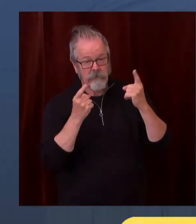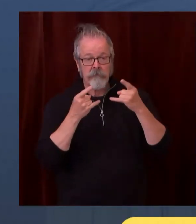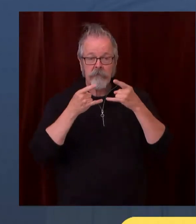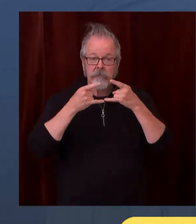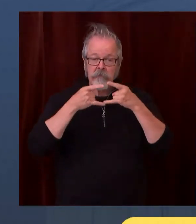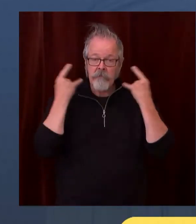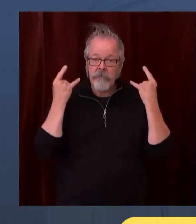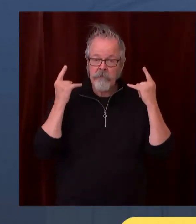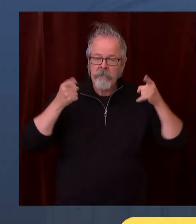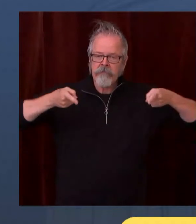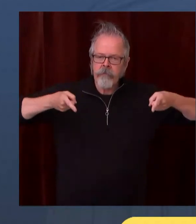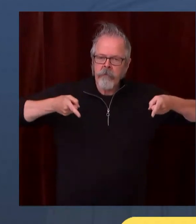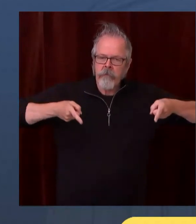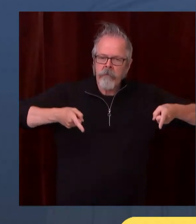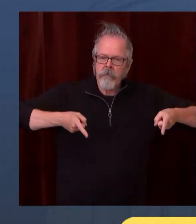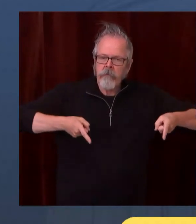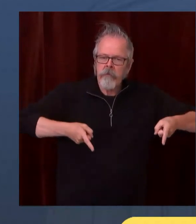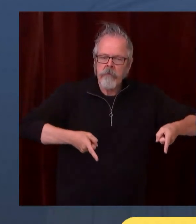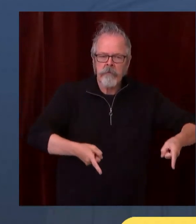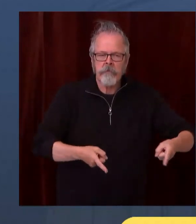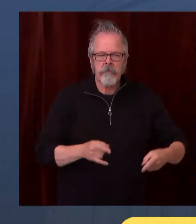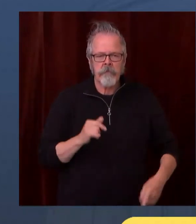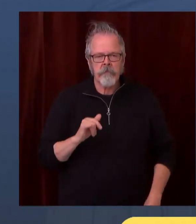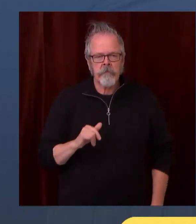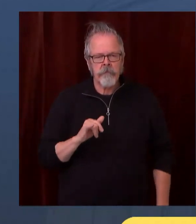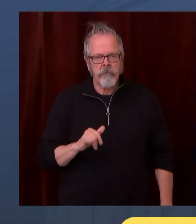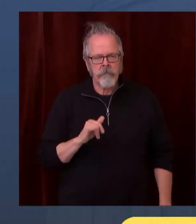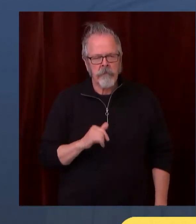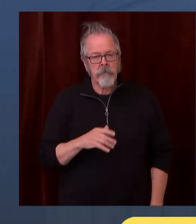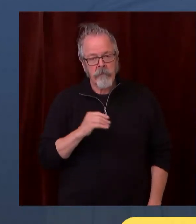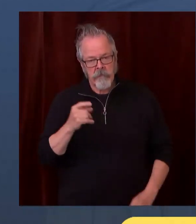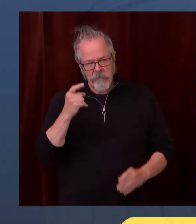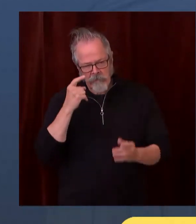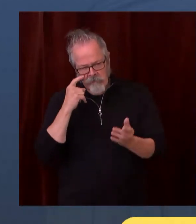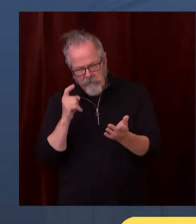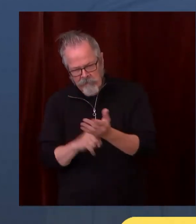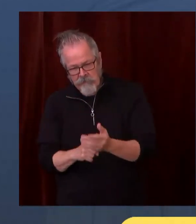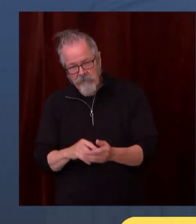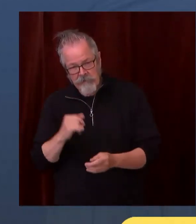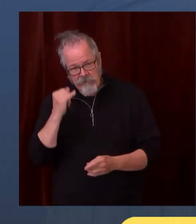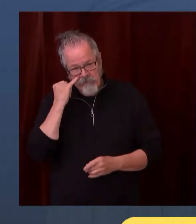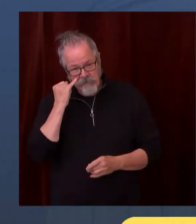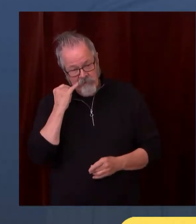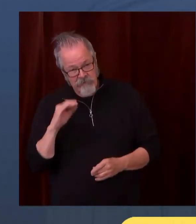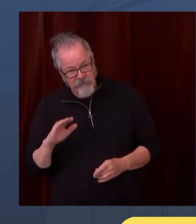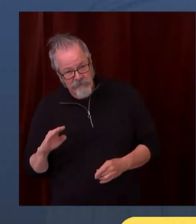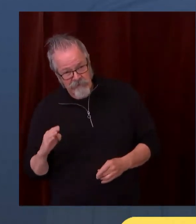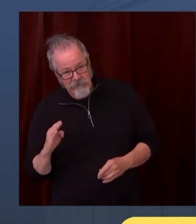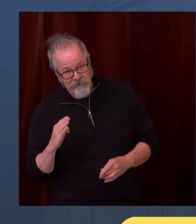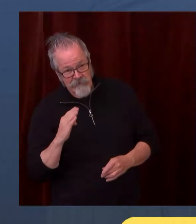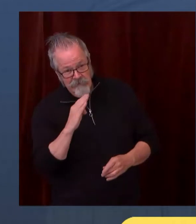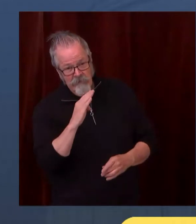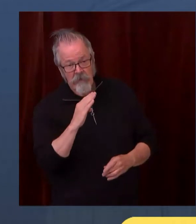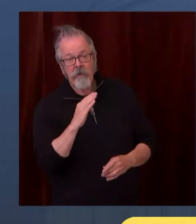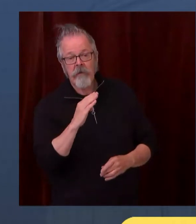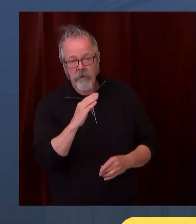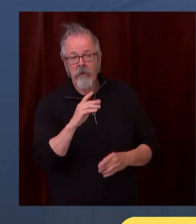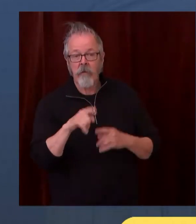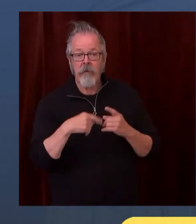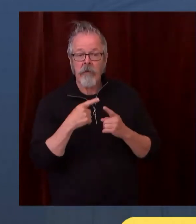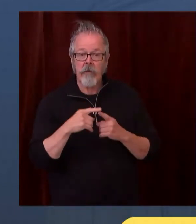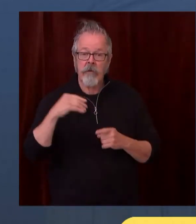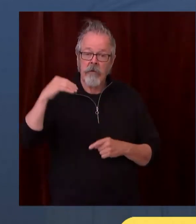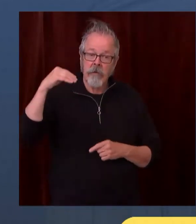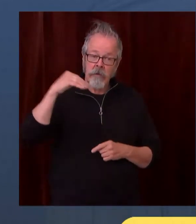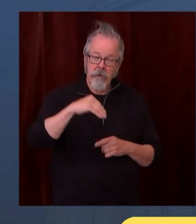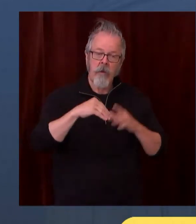with lower numbers to begin with, but there's every reason to believe we can come down, and that's good news. And